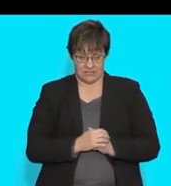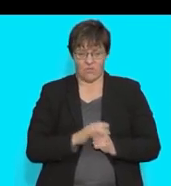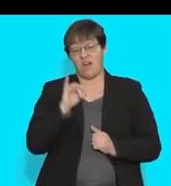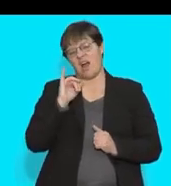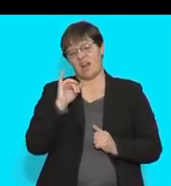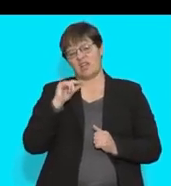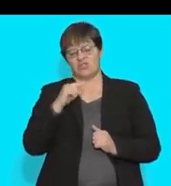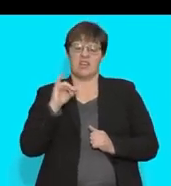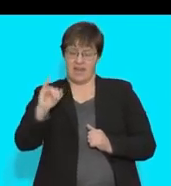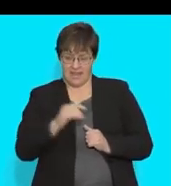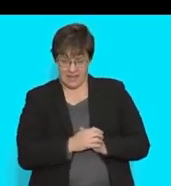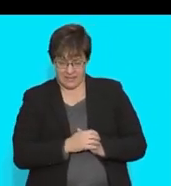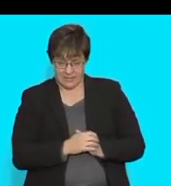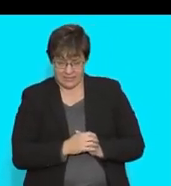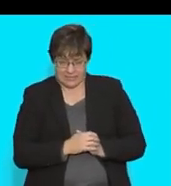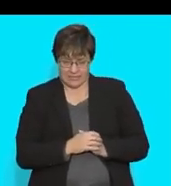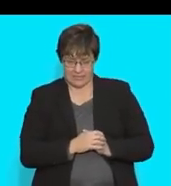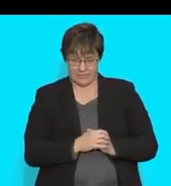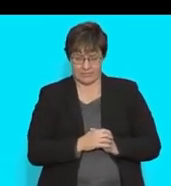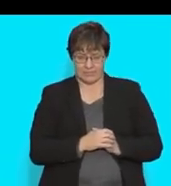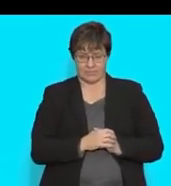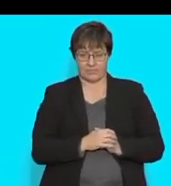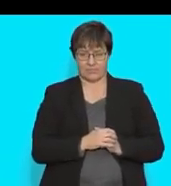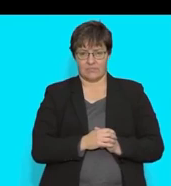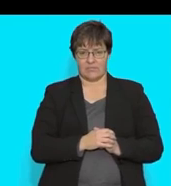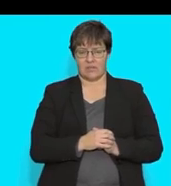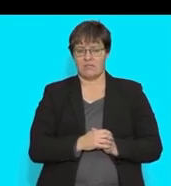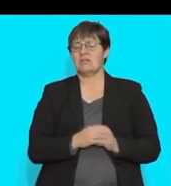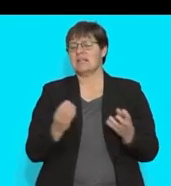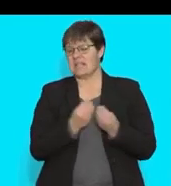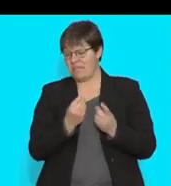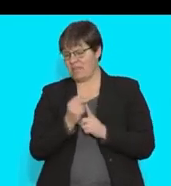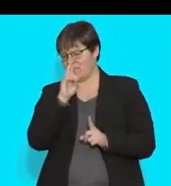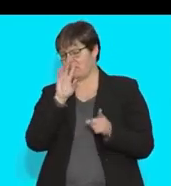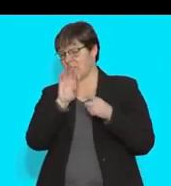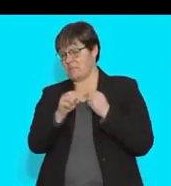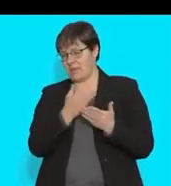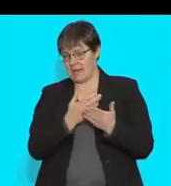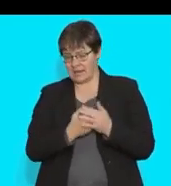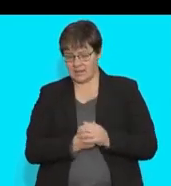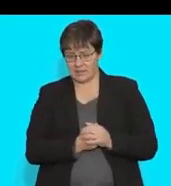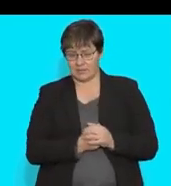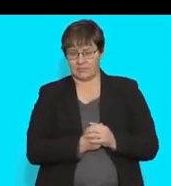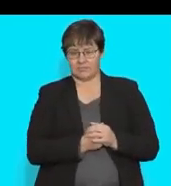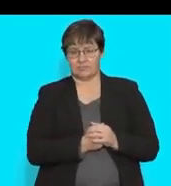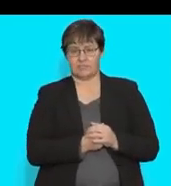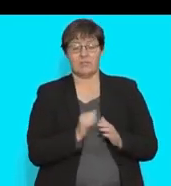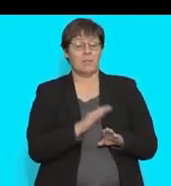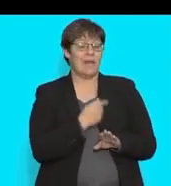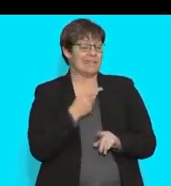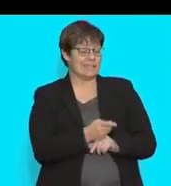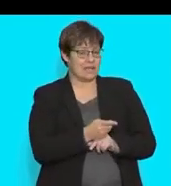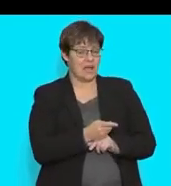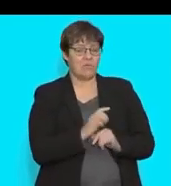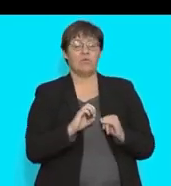Gi, rather, if we can use it like that. So that's one of the things we can talk about there. And then